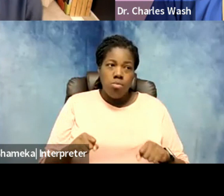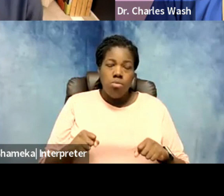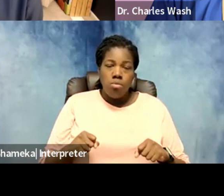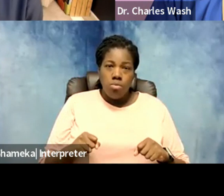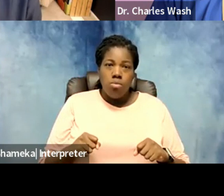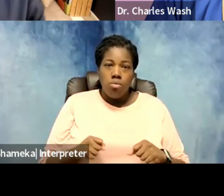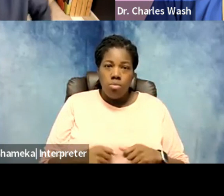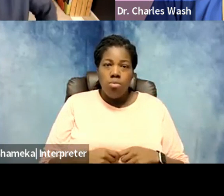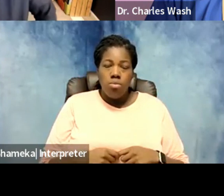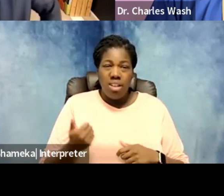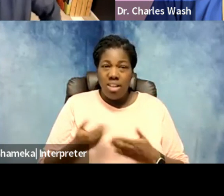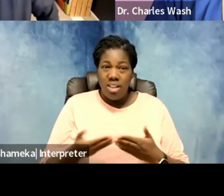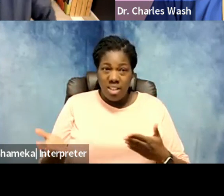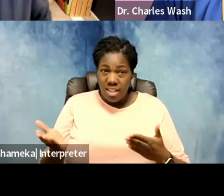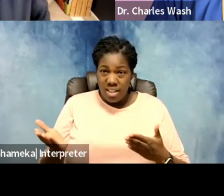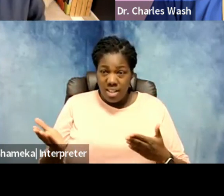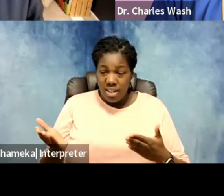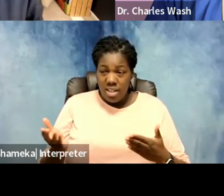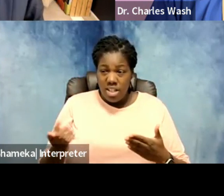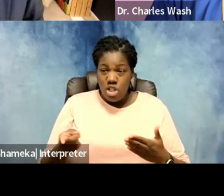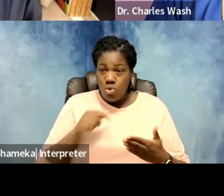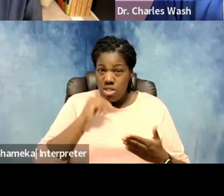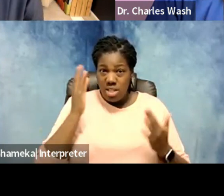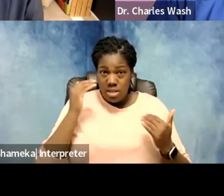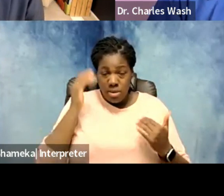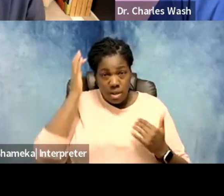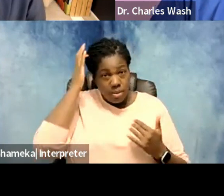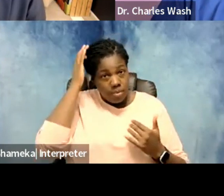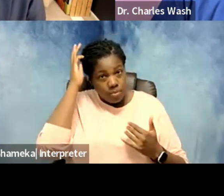know, anything that resulted from it that you didn't expect?